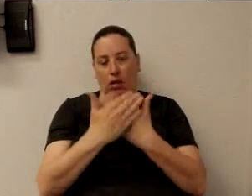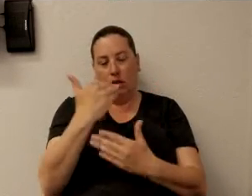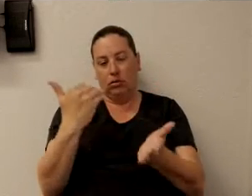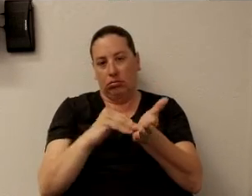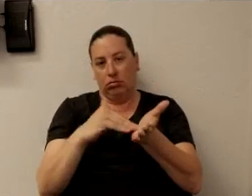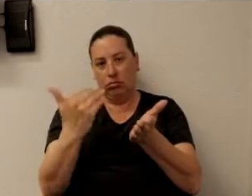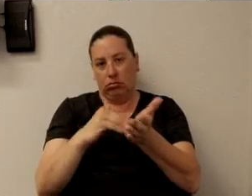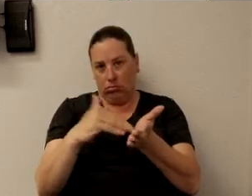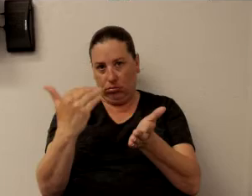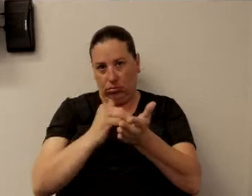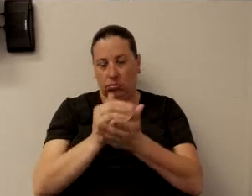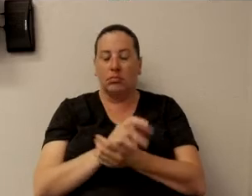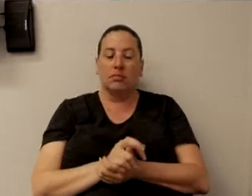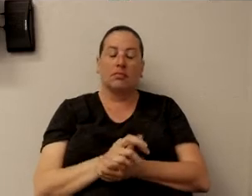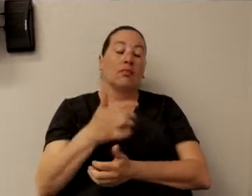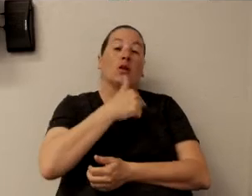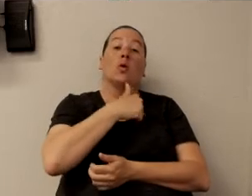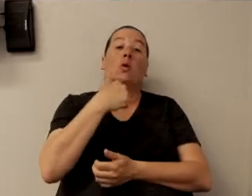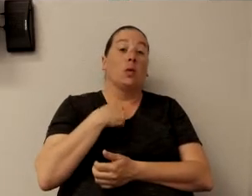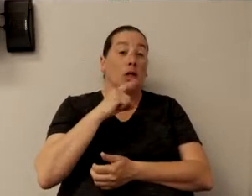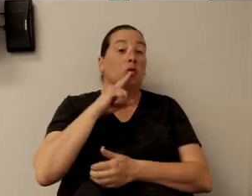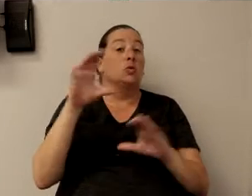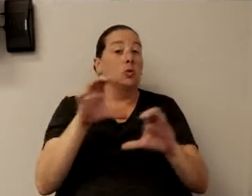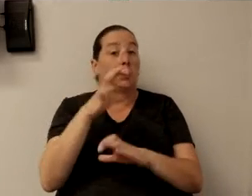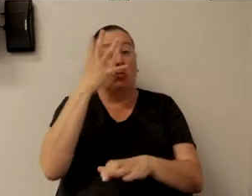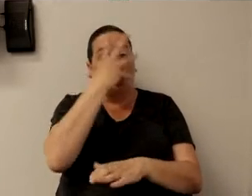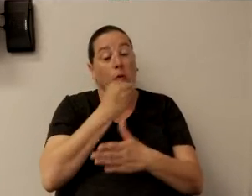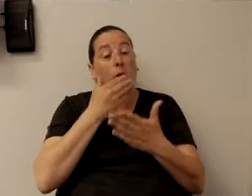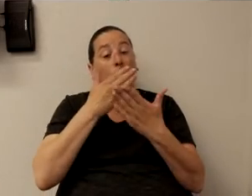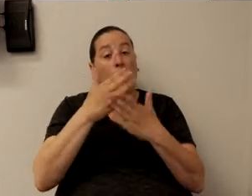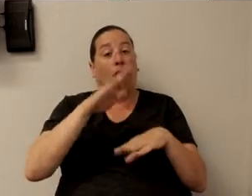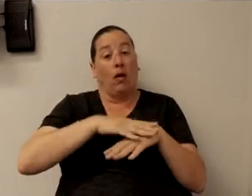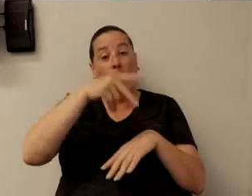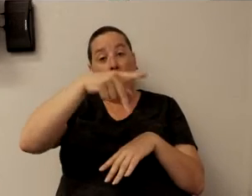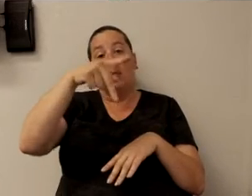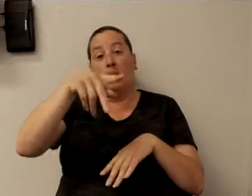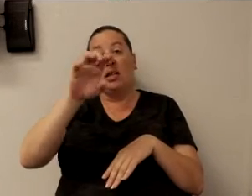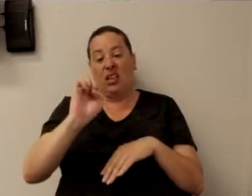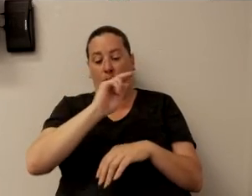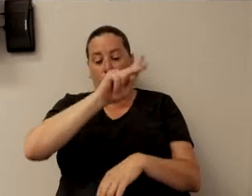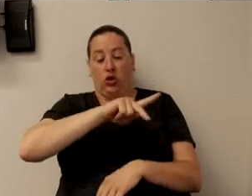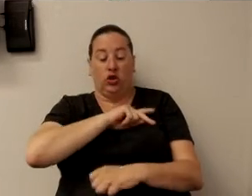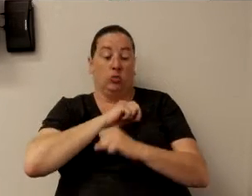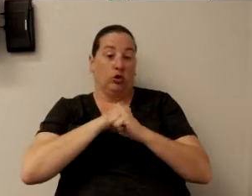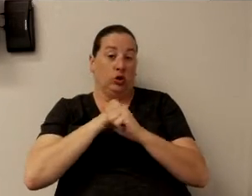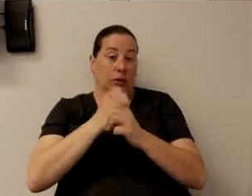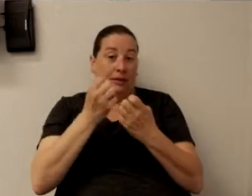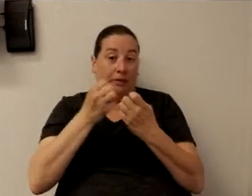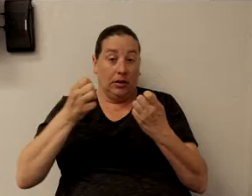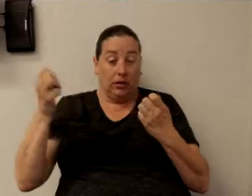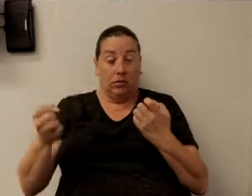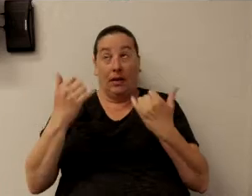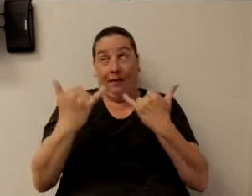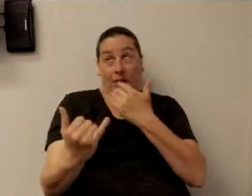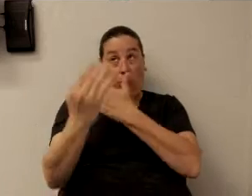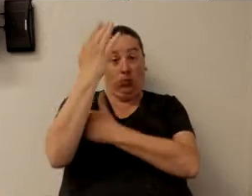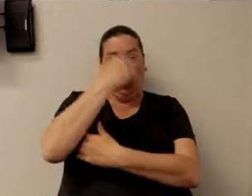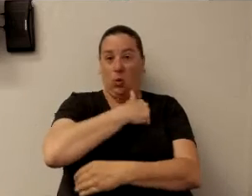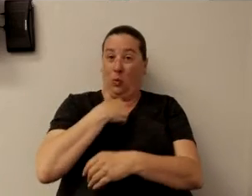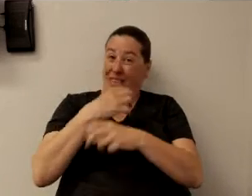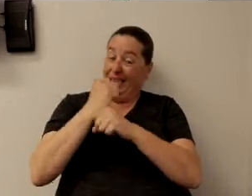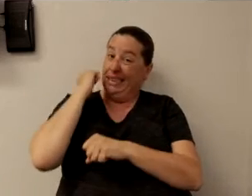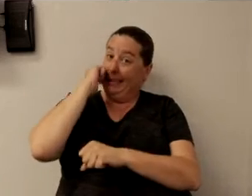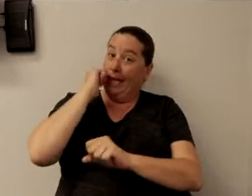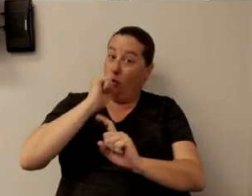on personal protective equipment. As of this morning, and we get daily reportings on this, we have